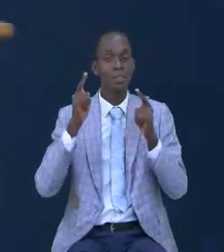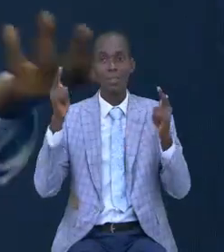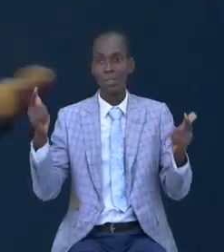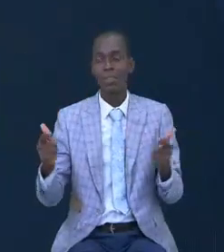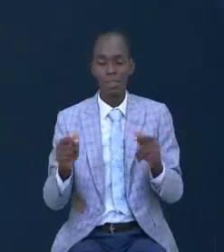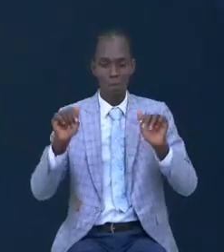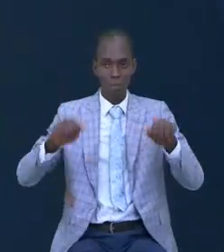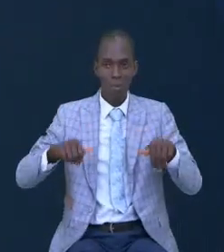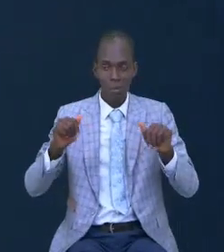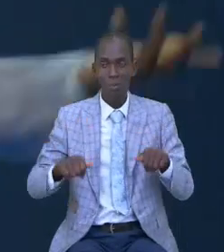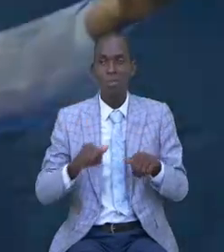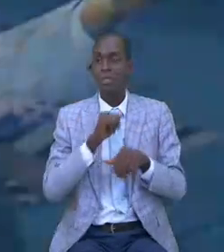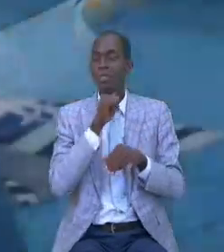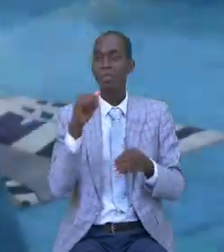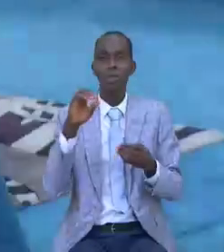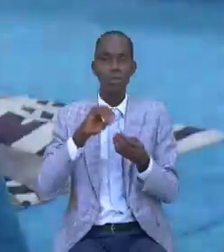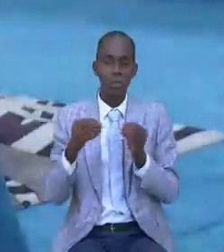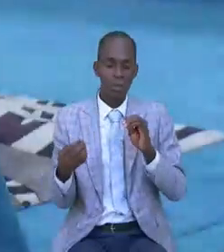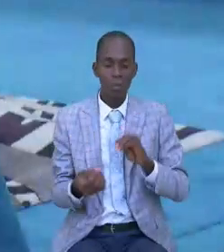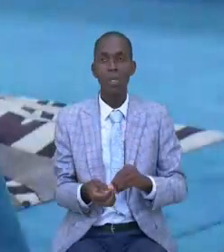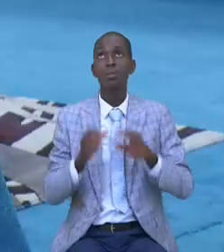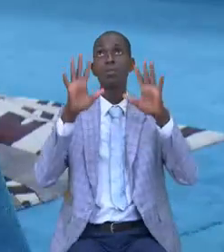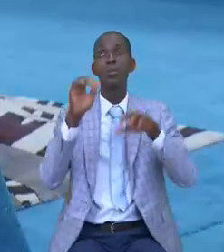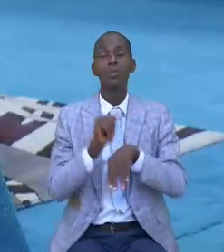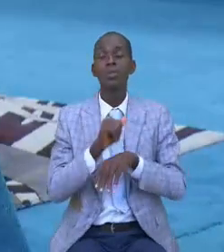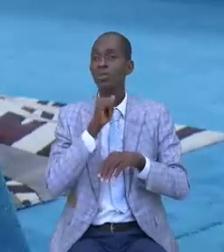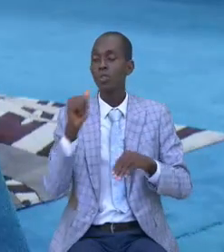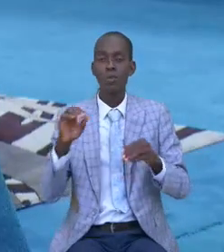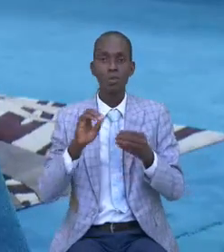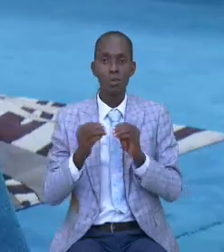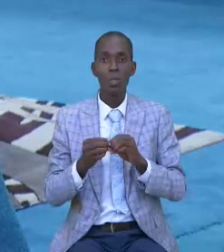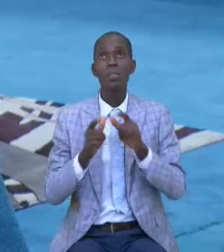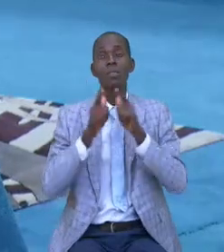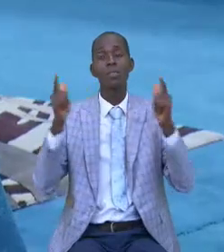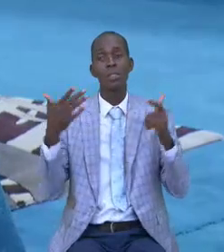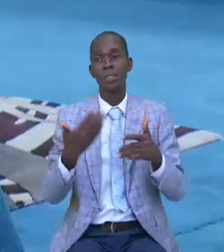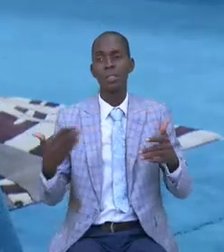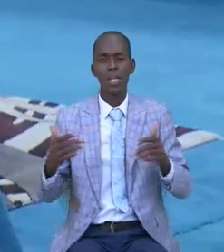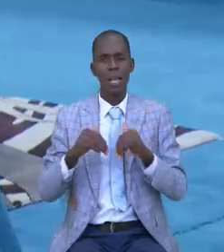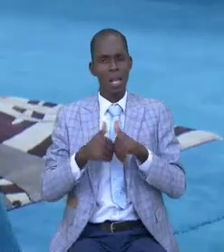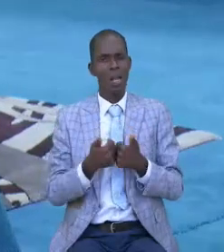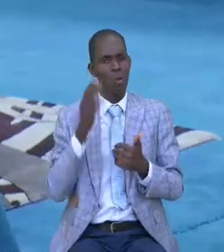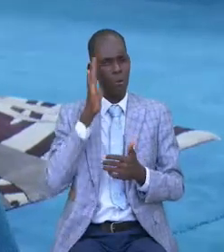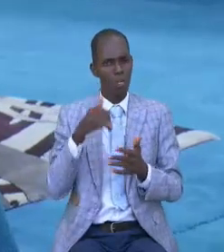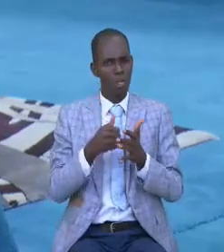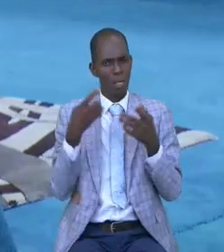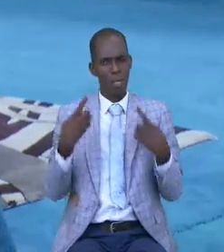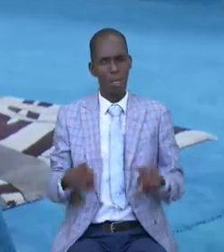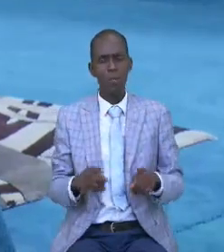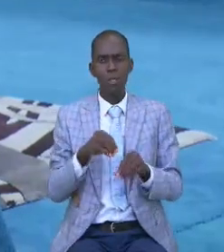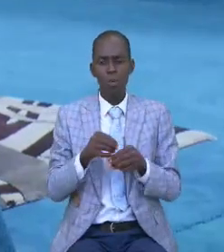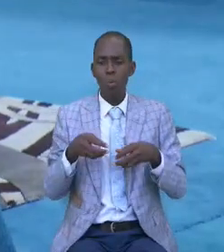numberless miracles, numberless exploits. How do they happen? In what